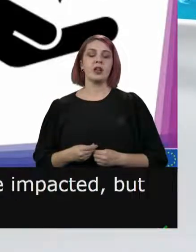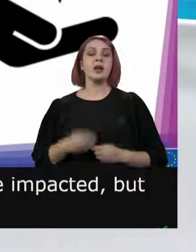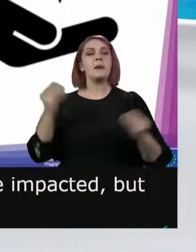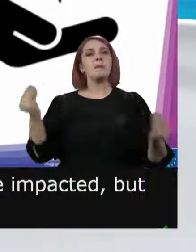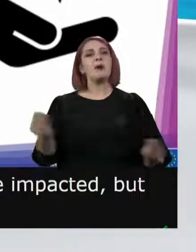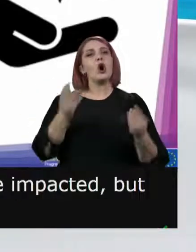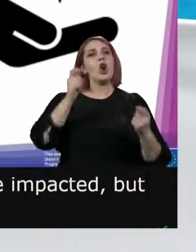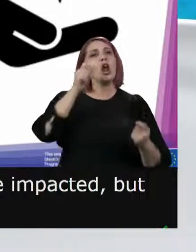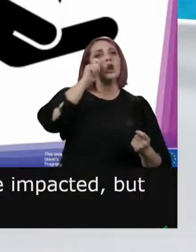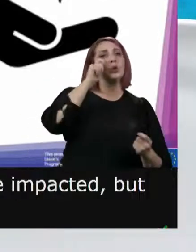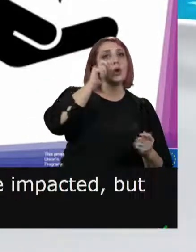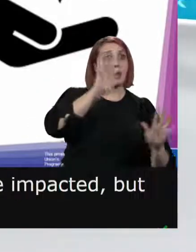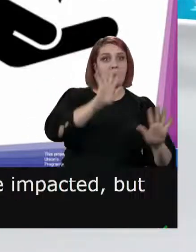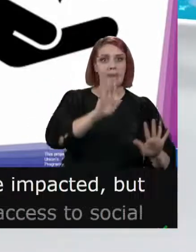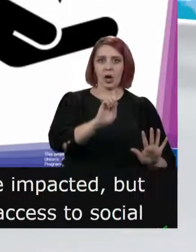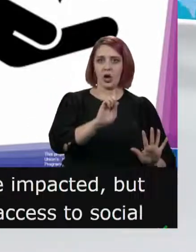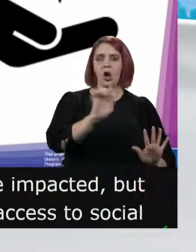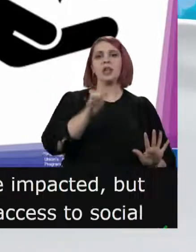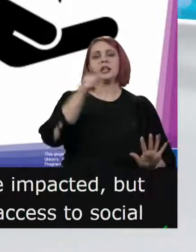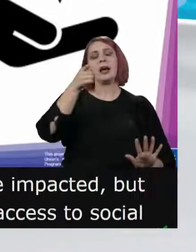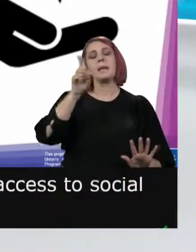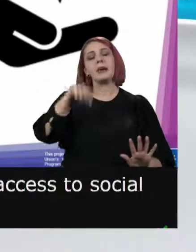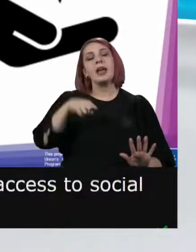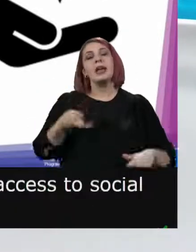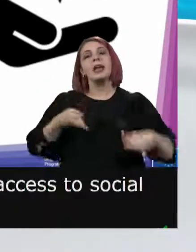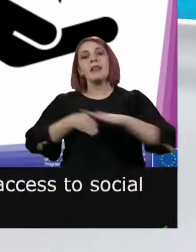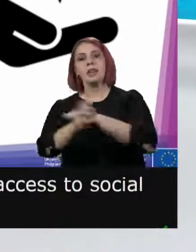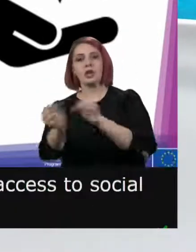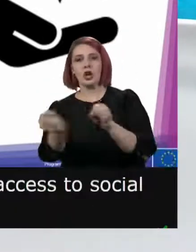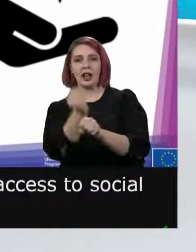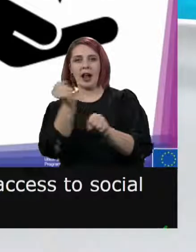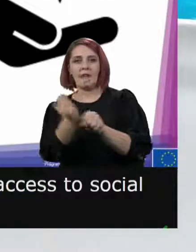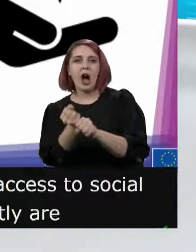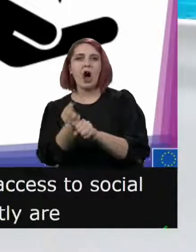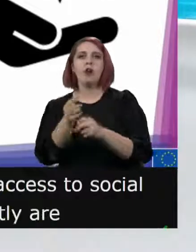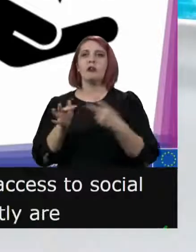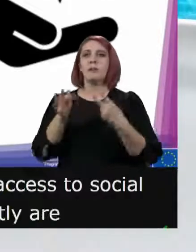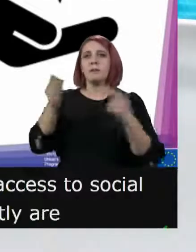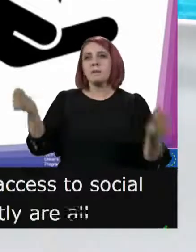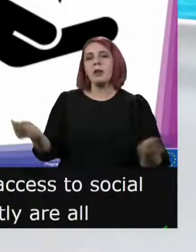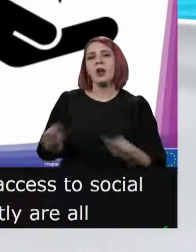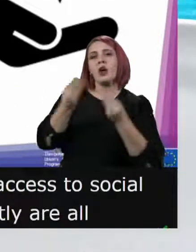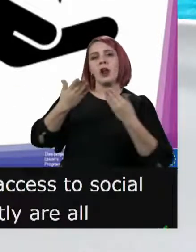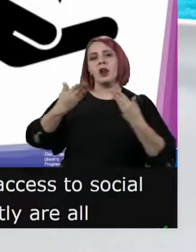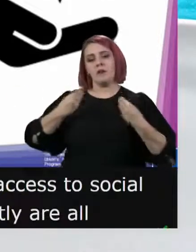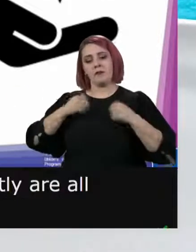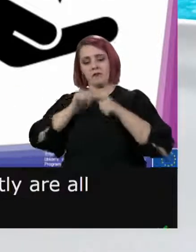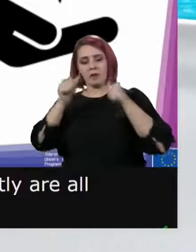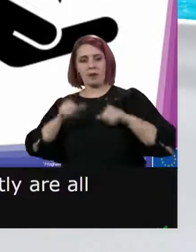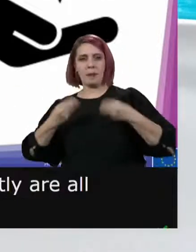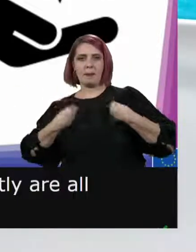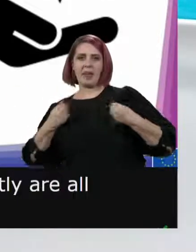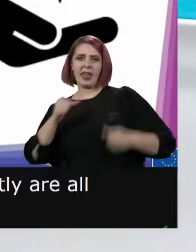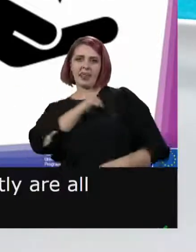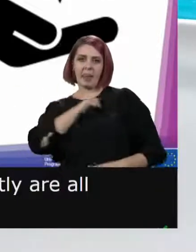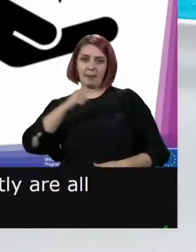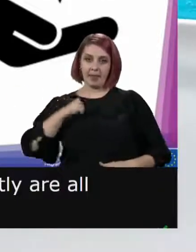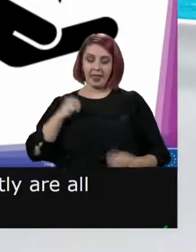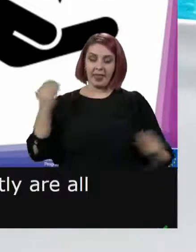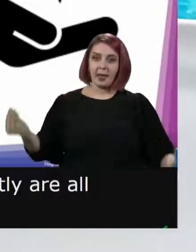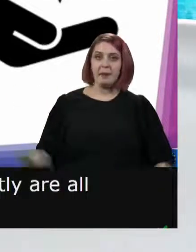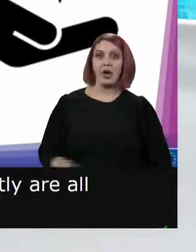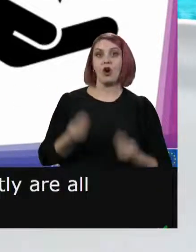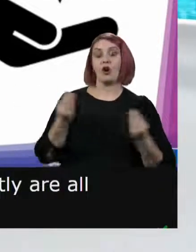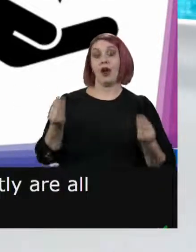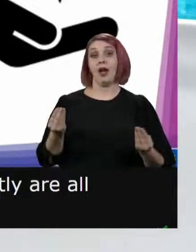and cultural life and the ability to live independently are all reduced. So in taking those added value dimensions